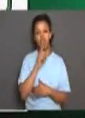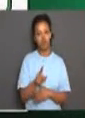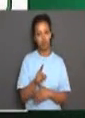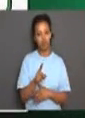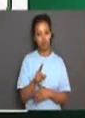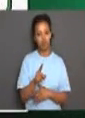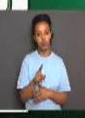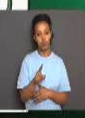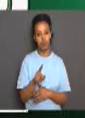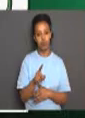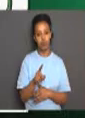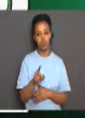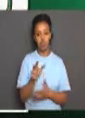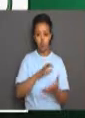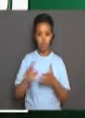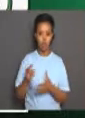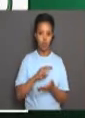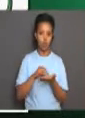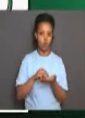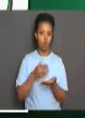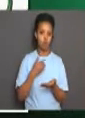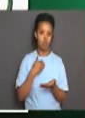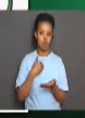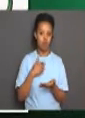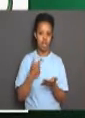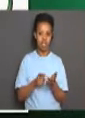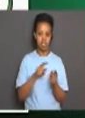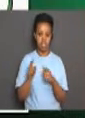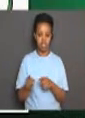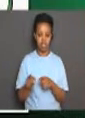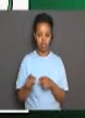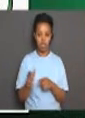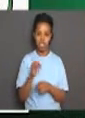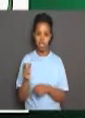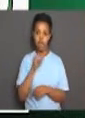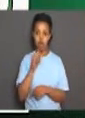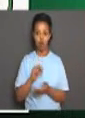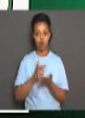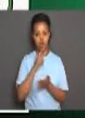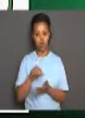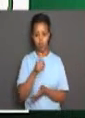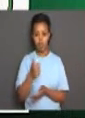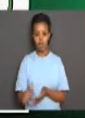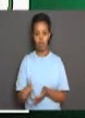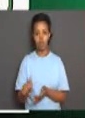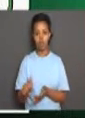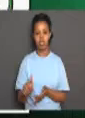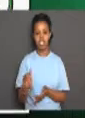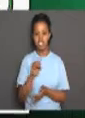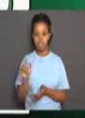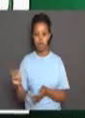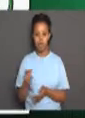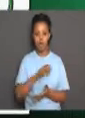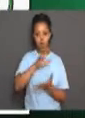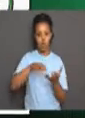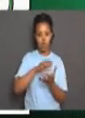are such complex molecules that it is unlikely that almost all identical